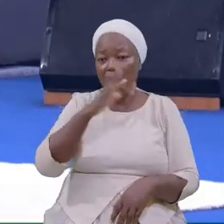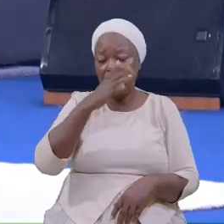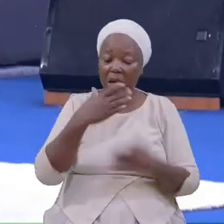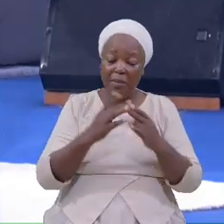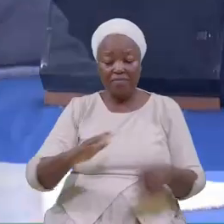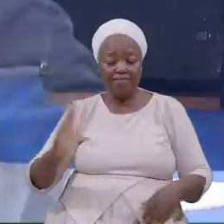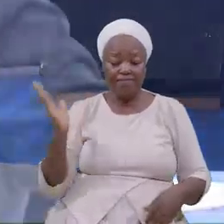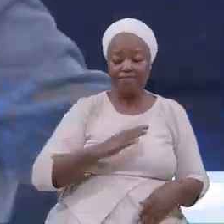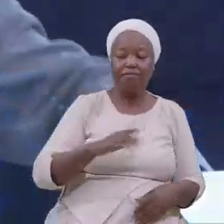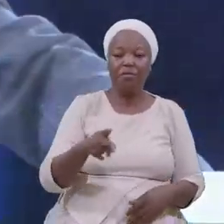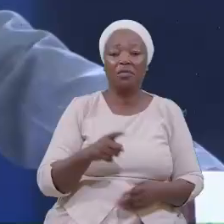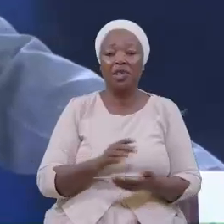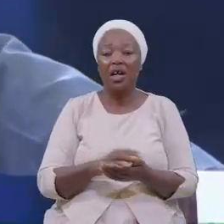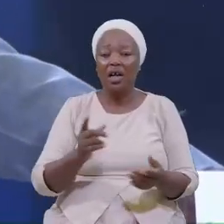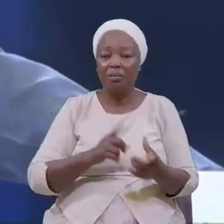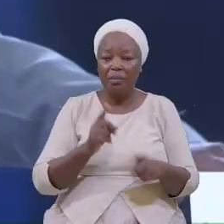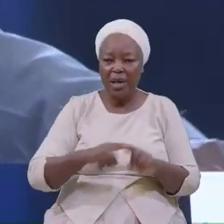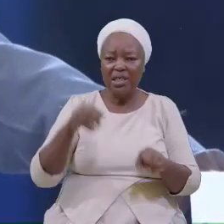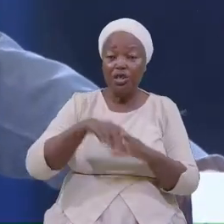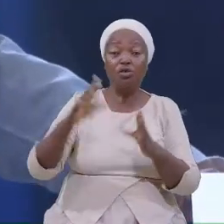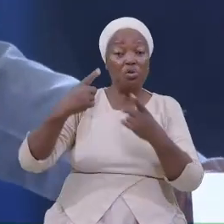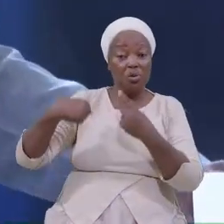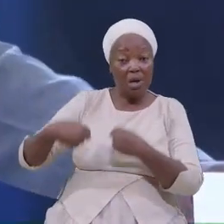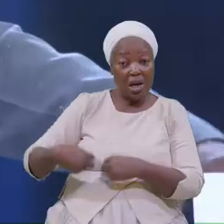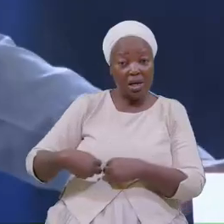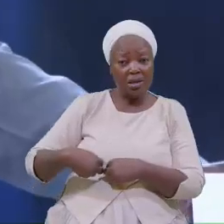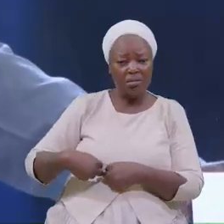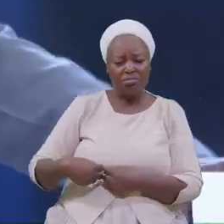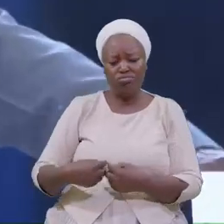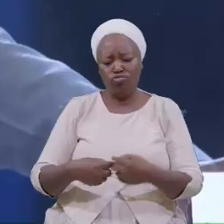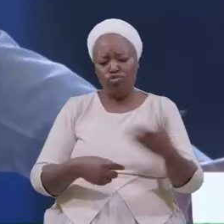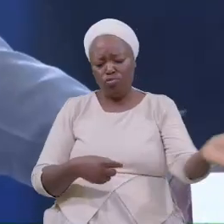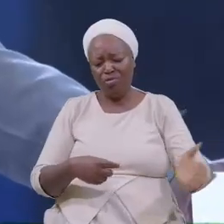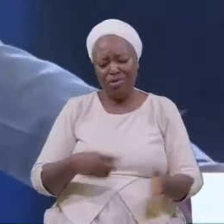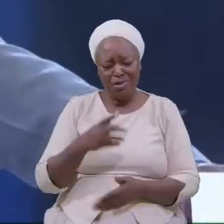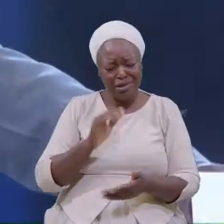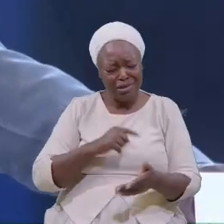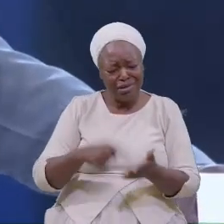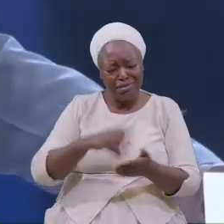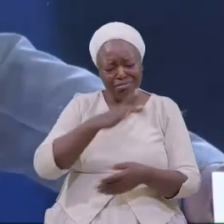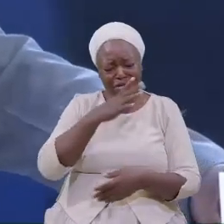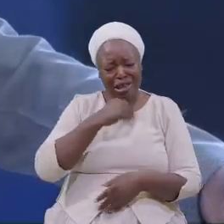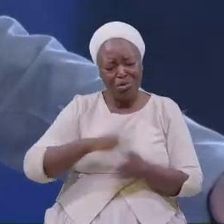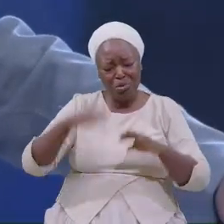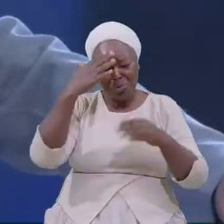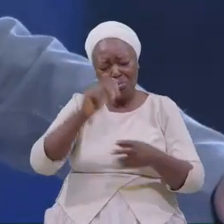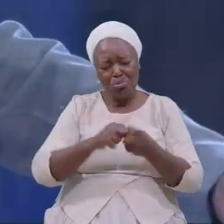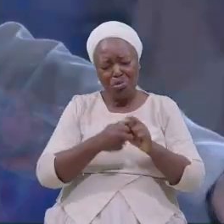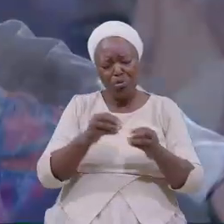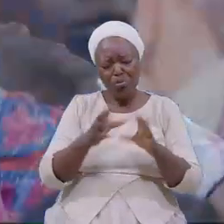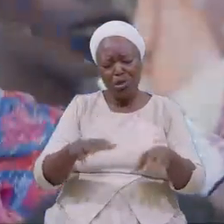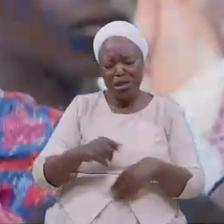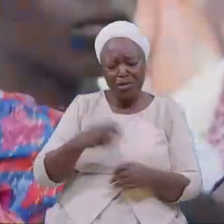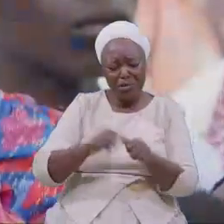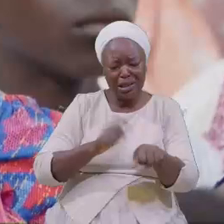might spank you. But in your heart, what a mother is this? Don't go this way, don't sit down, don't stand